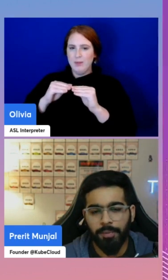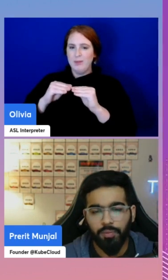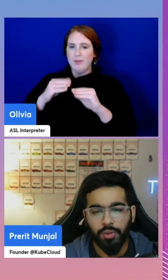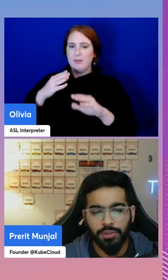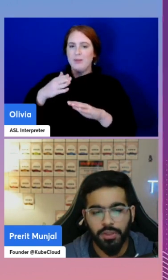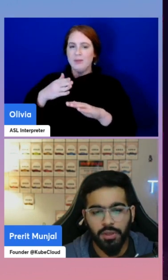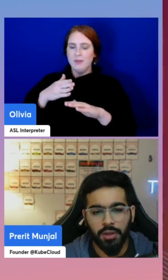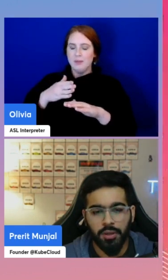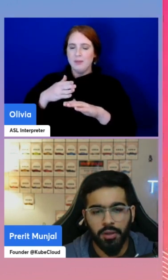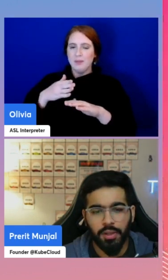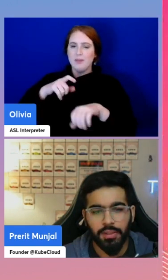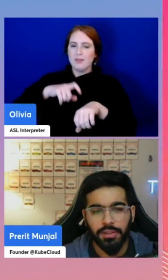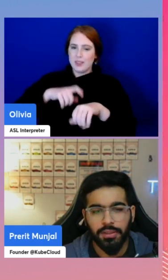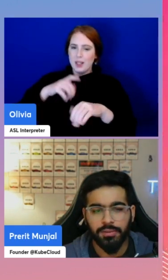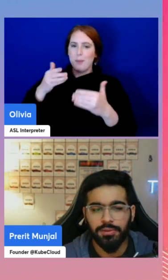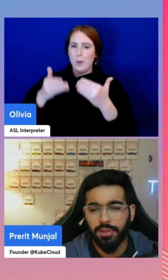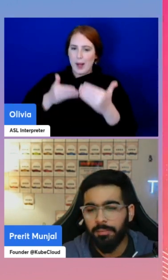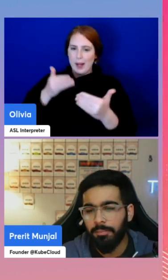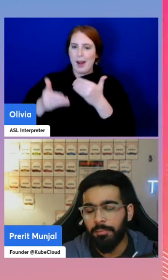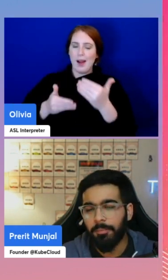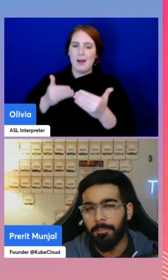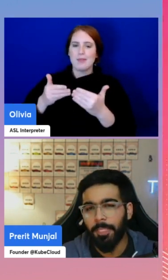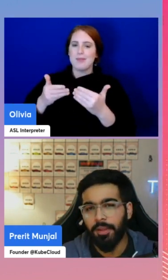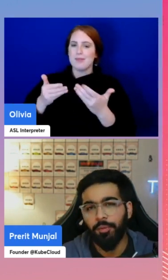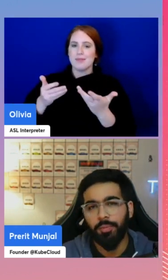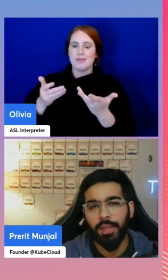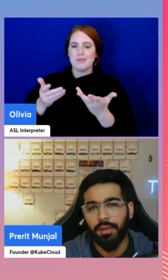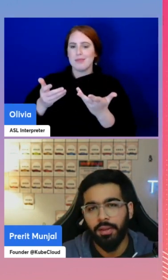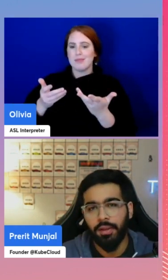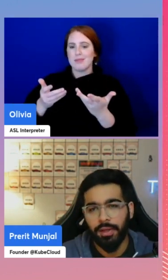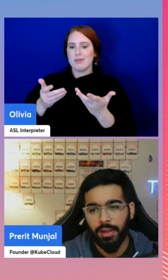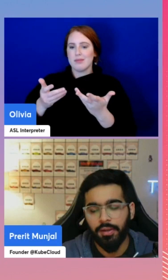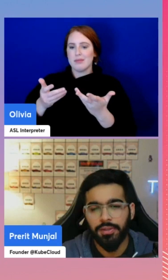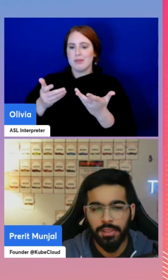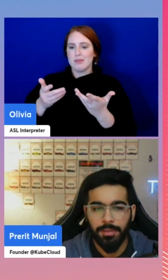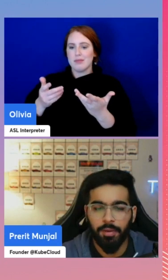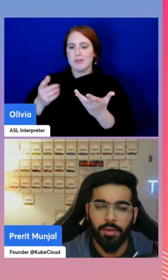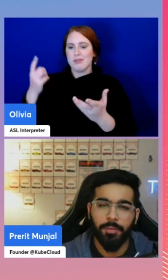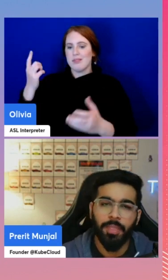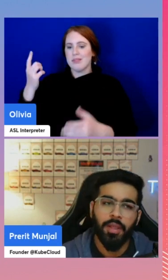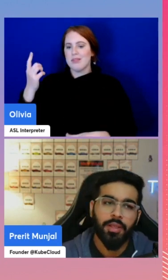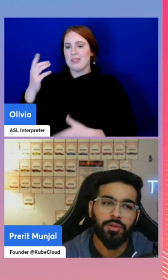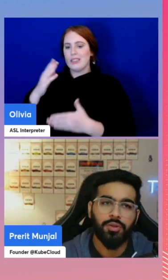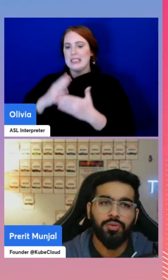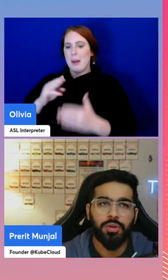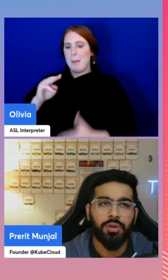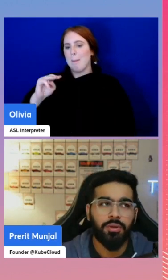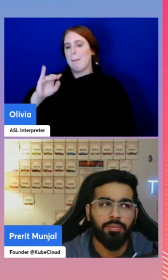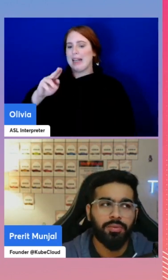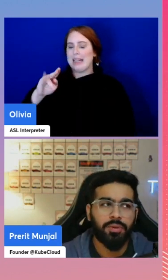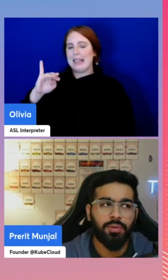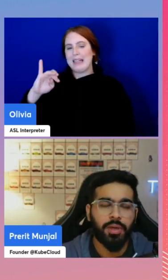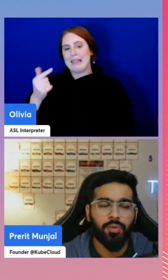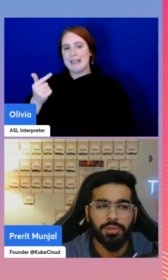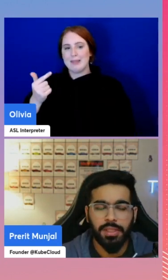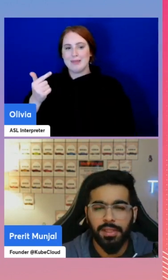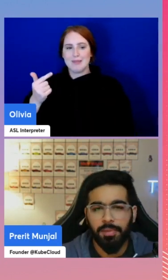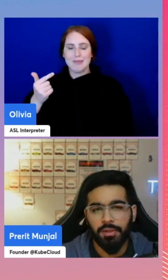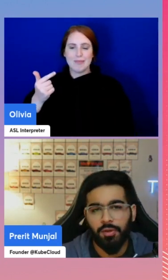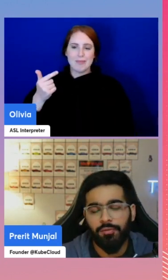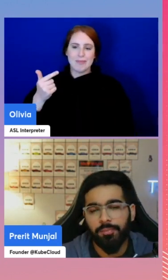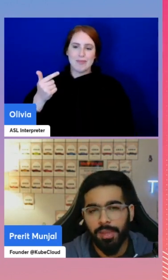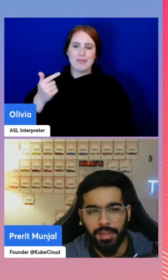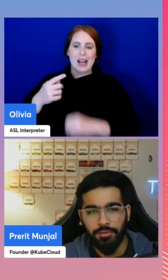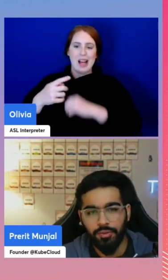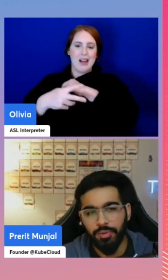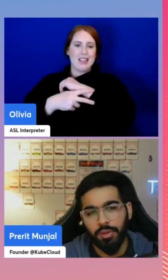what happened was some crypto mining attackers came. Okay, so it was in the